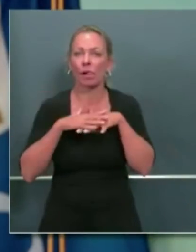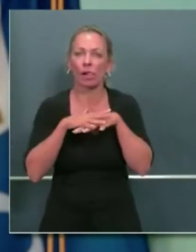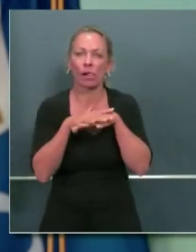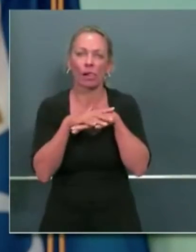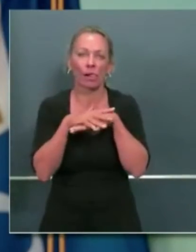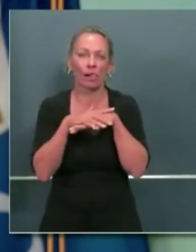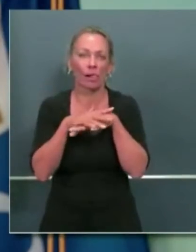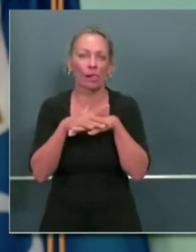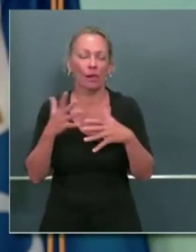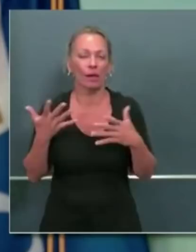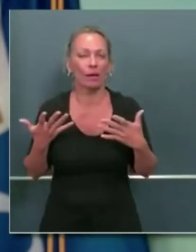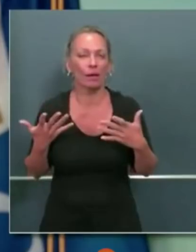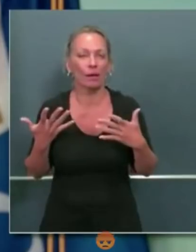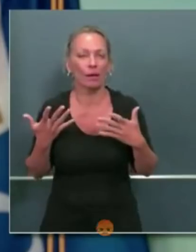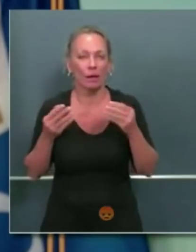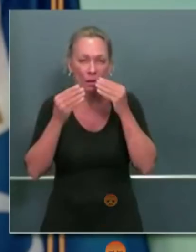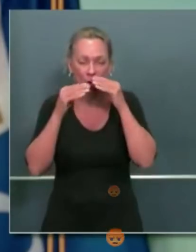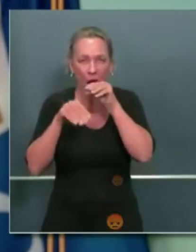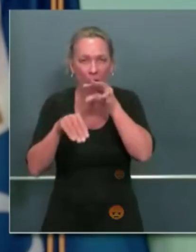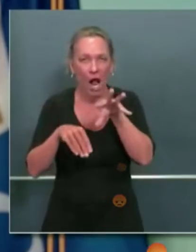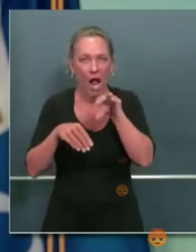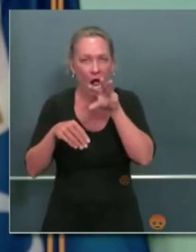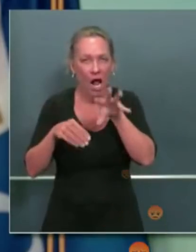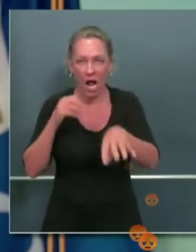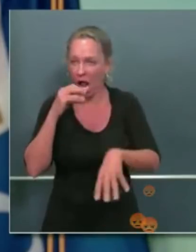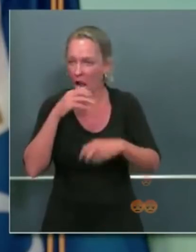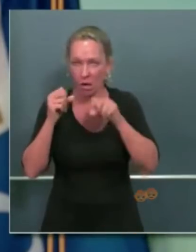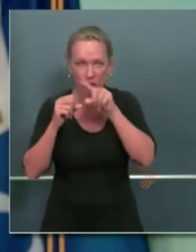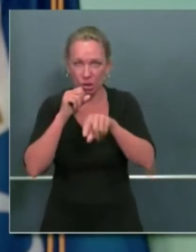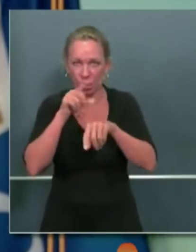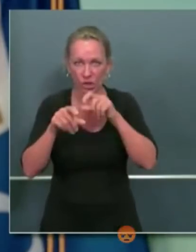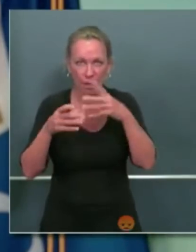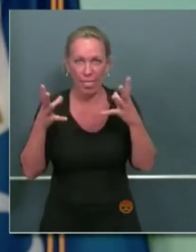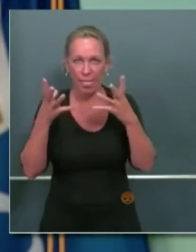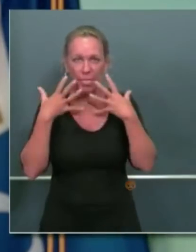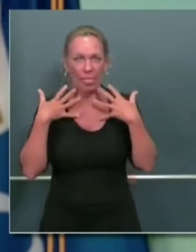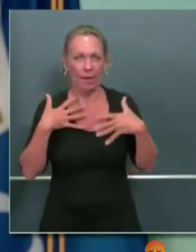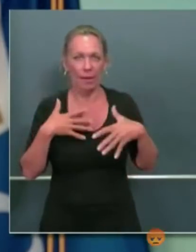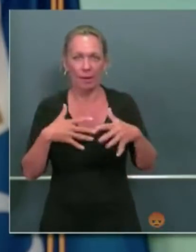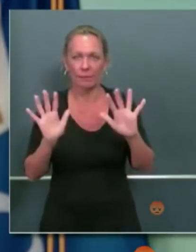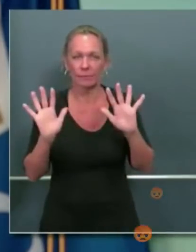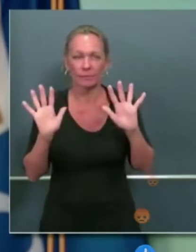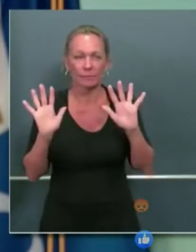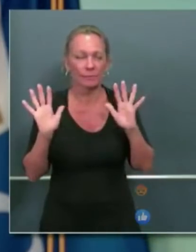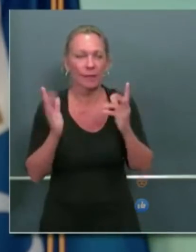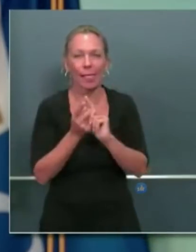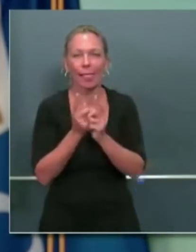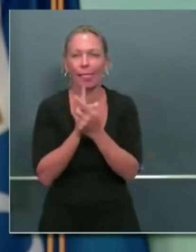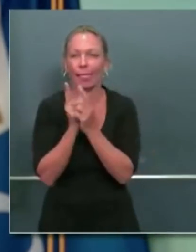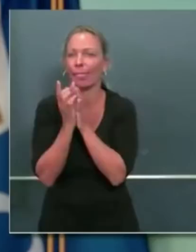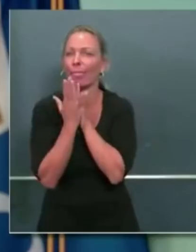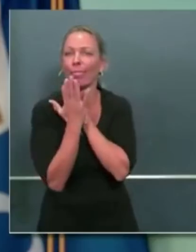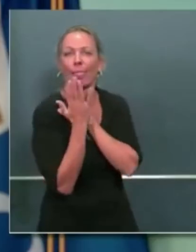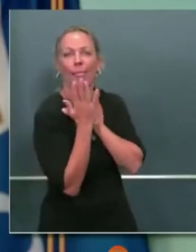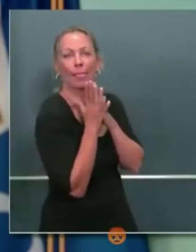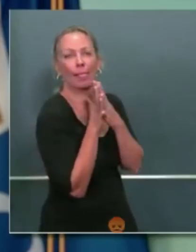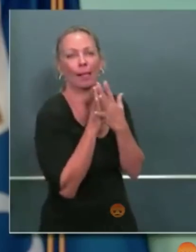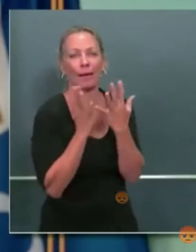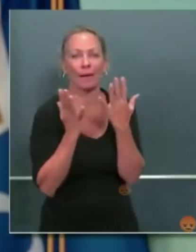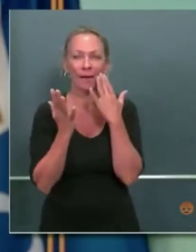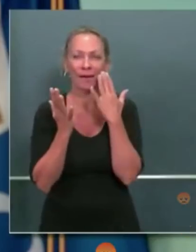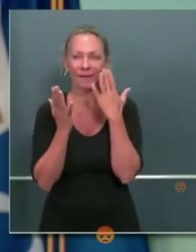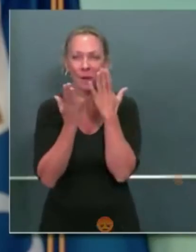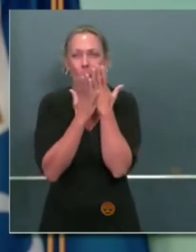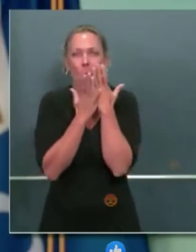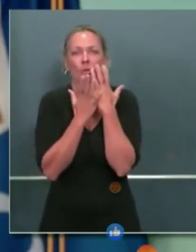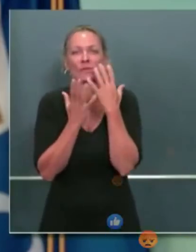community spread? It's những only cái going to make things nơi mà worse, rất nhiều người not tới better. ăn uống, You're in a bar, you're moving around, you're drinking, your mask's off, you're rồi close đi